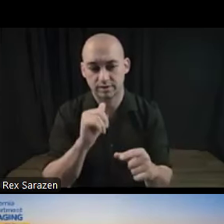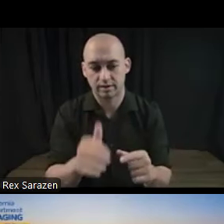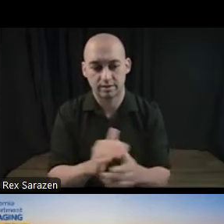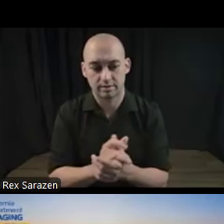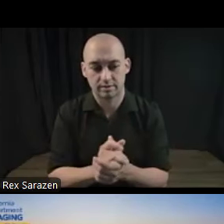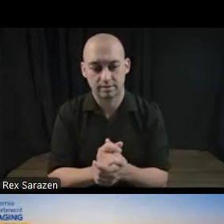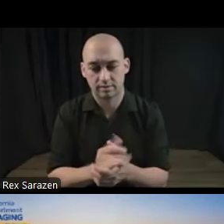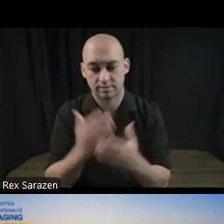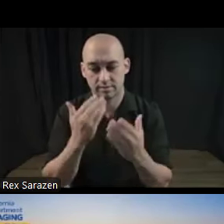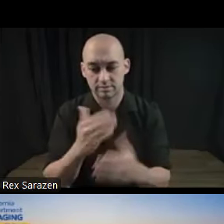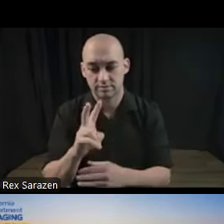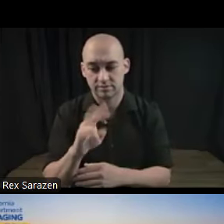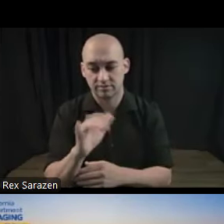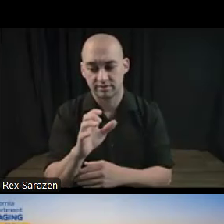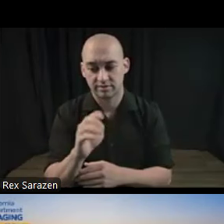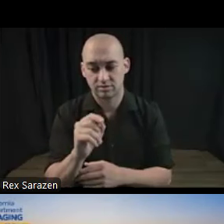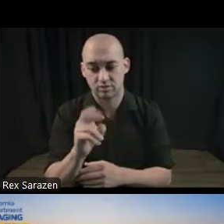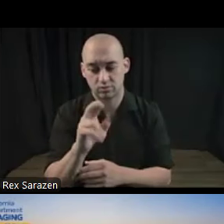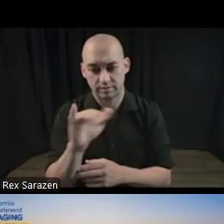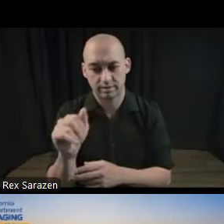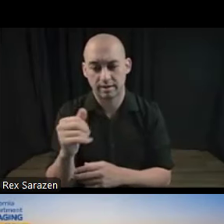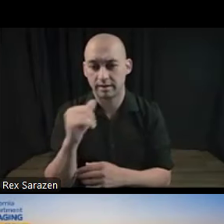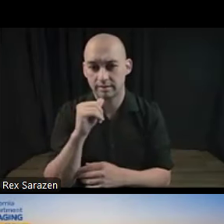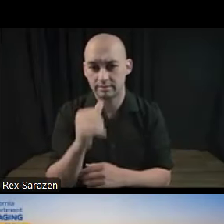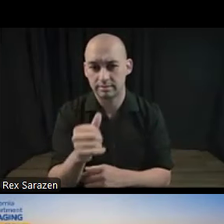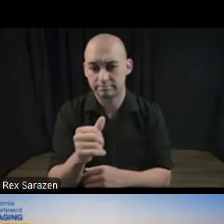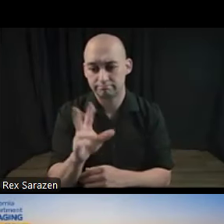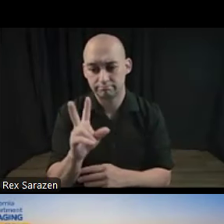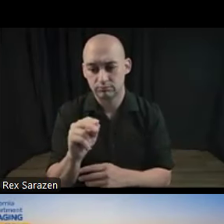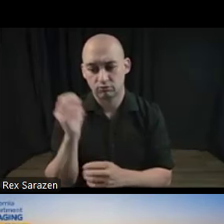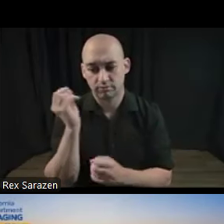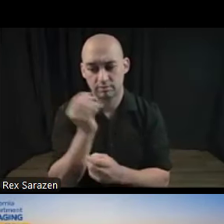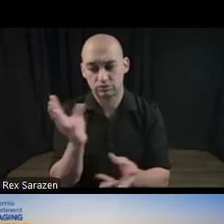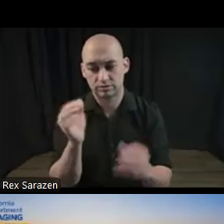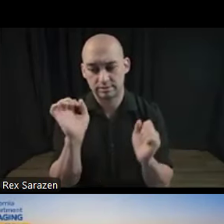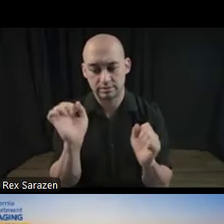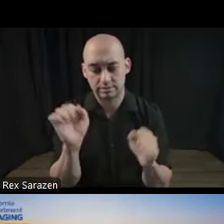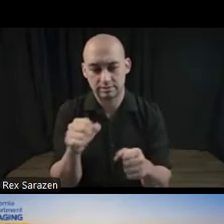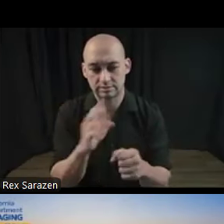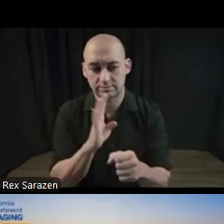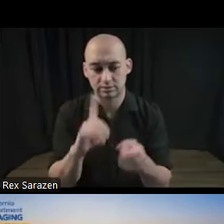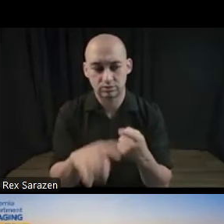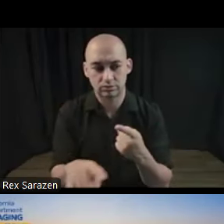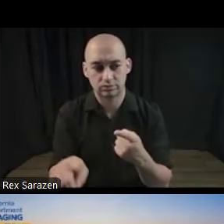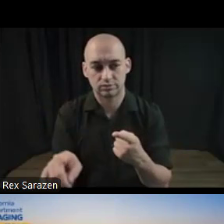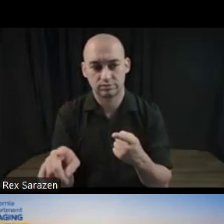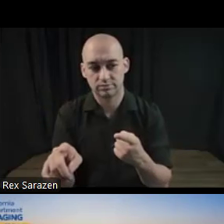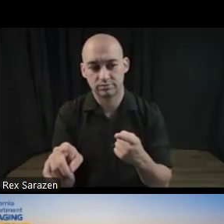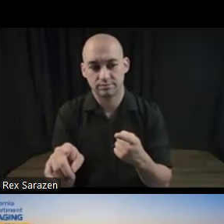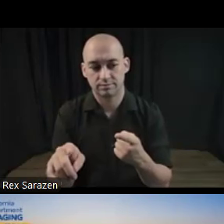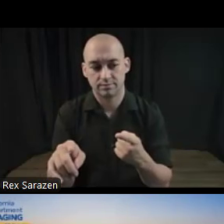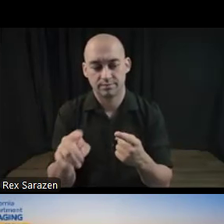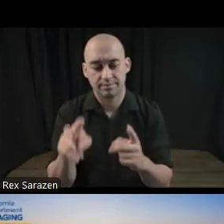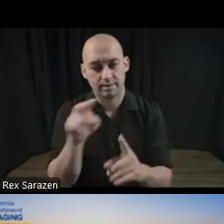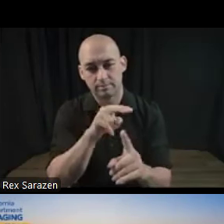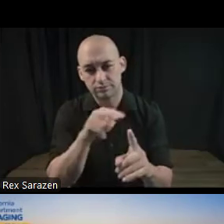Thanks, Victoria. I don't, there's no data that I could speak to on that, or, the observation